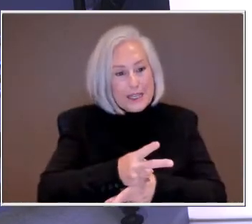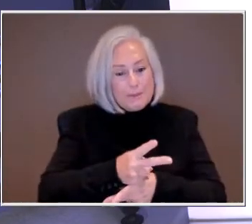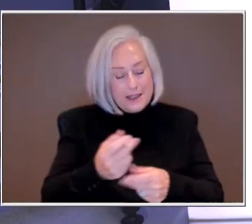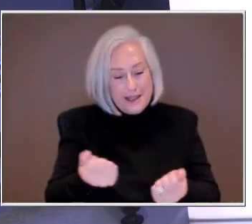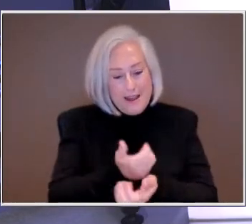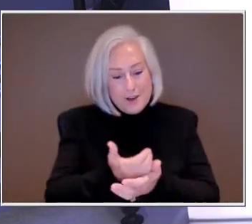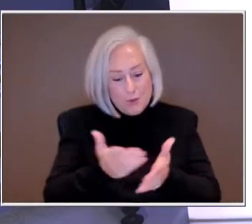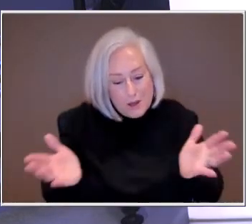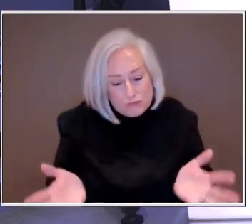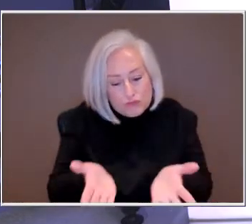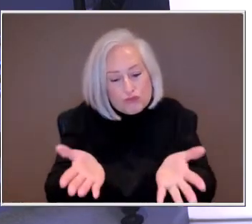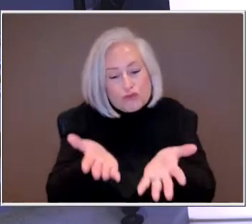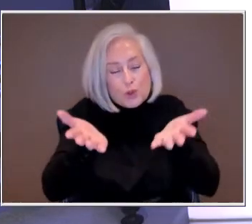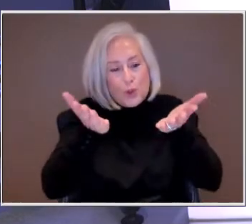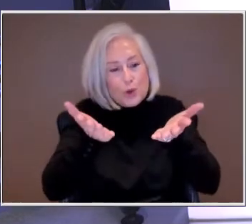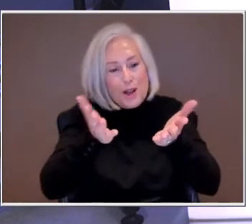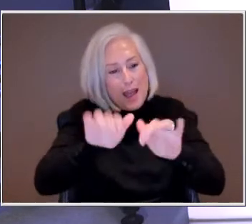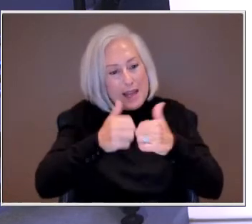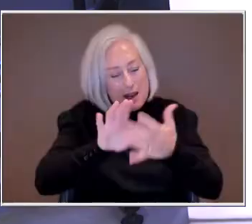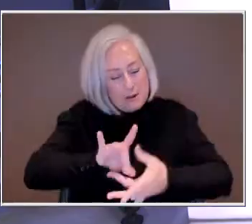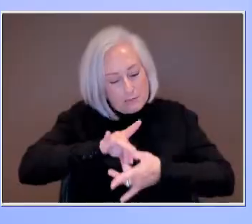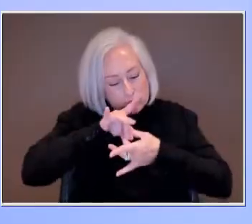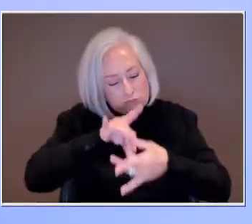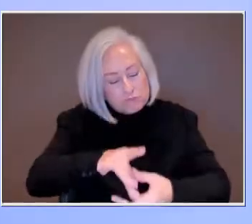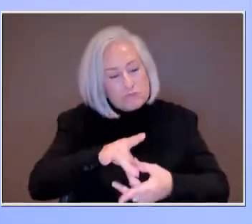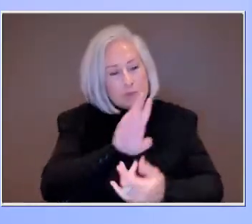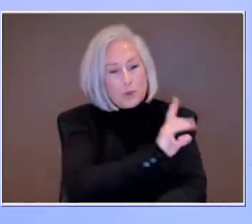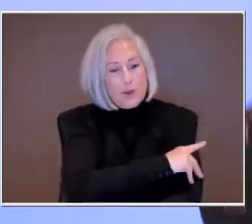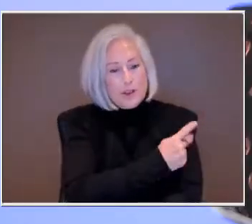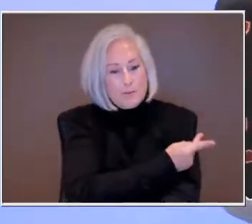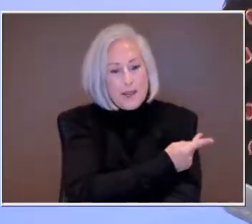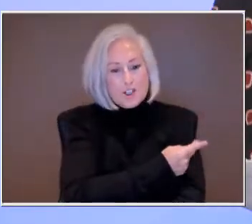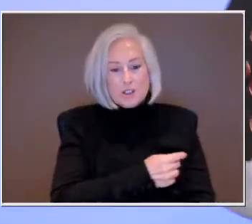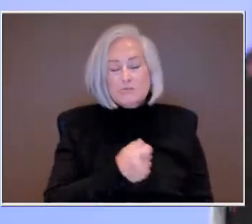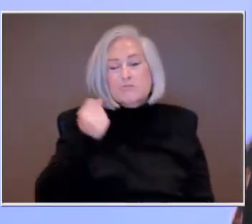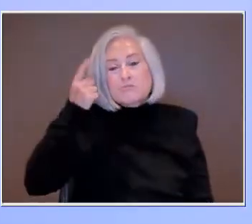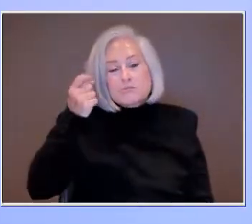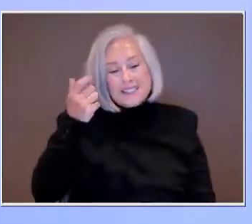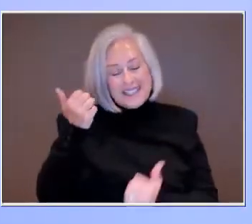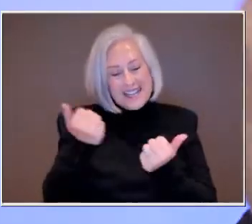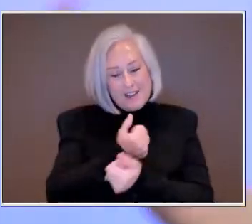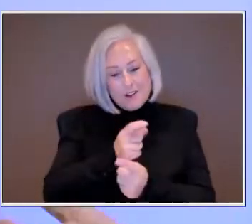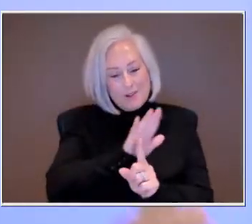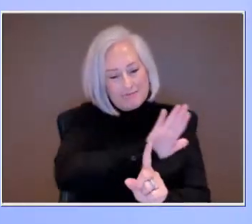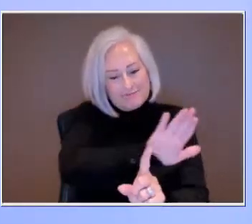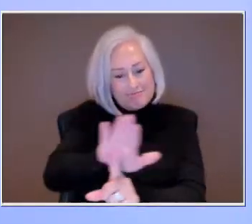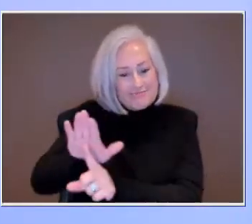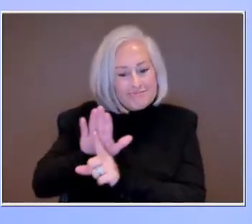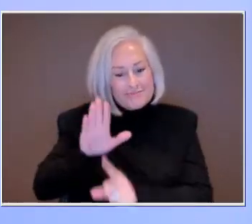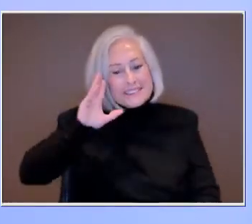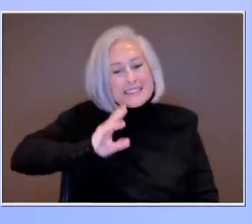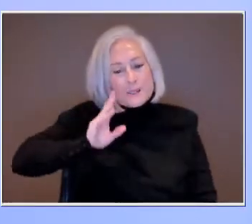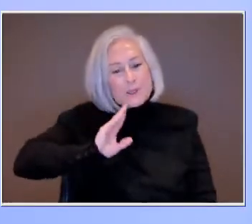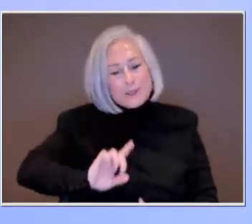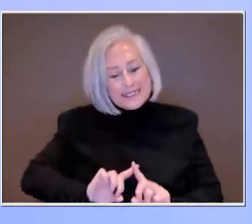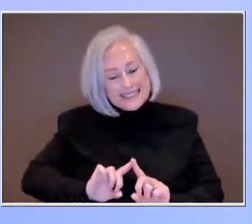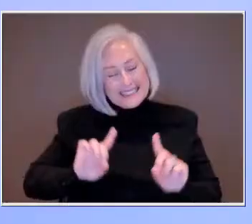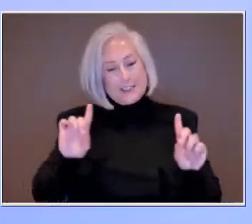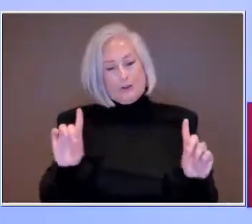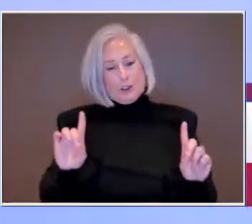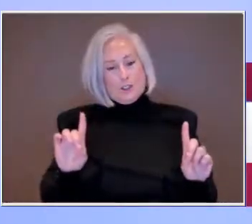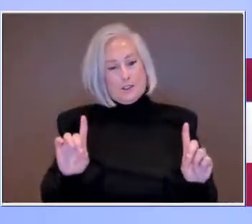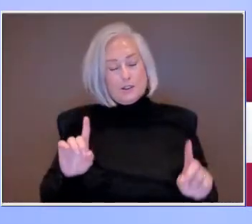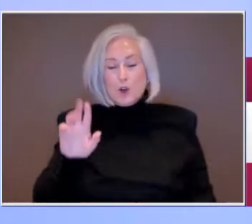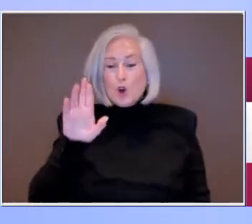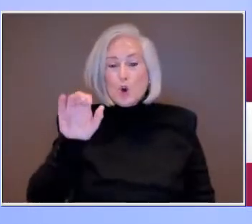your patients? Well, everybody's journey is different. And so with Robert, you know, he came into